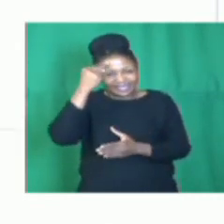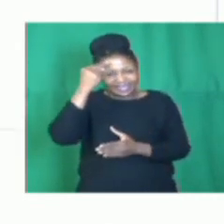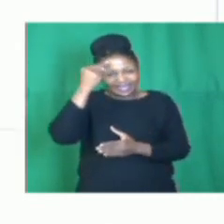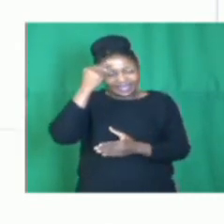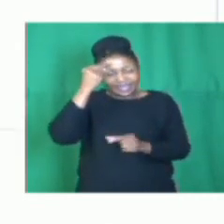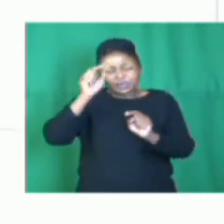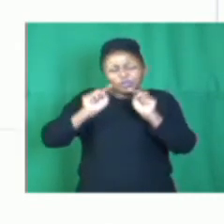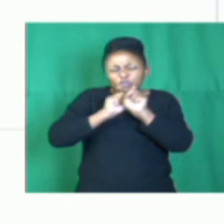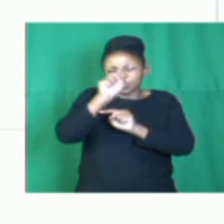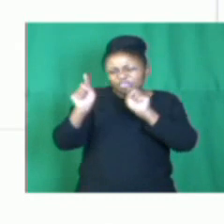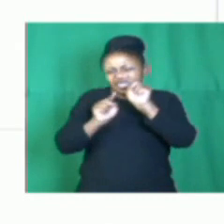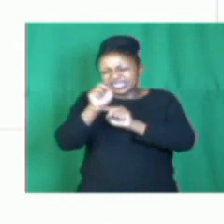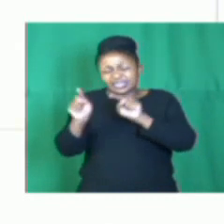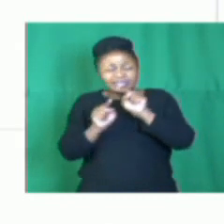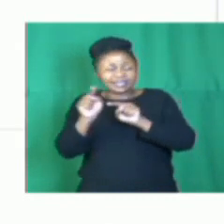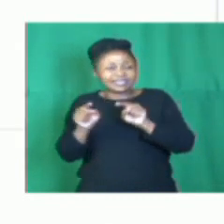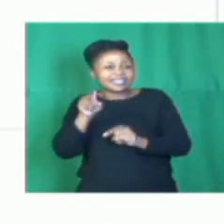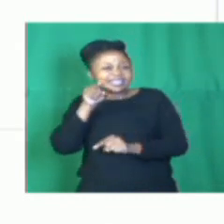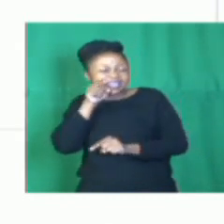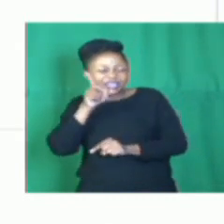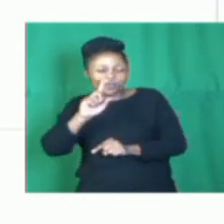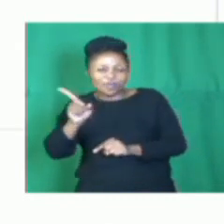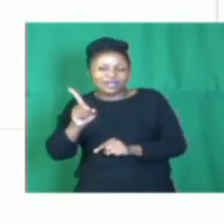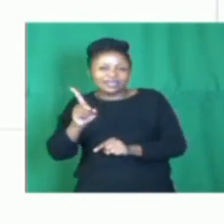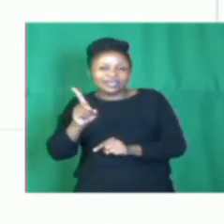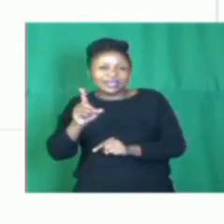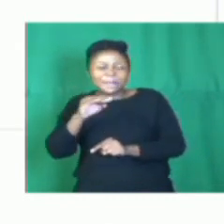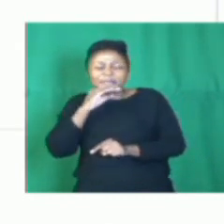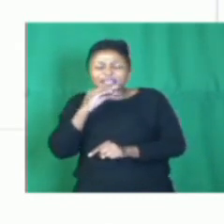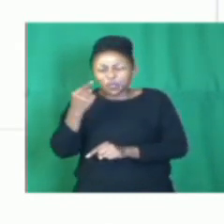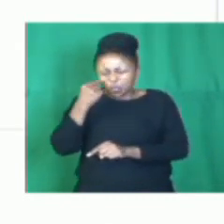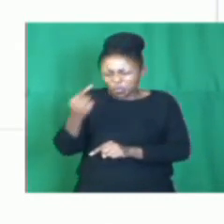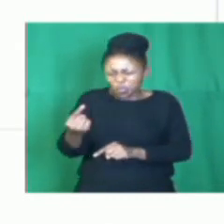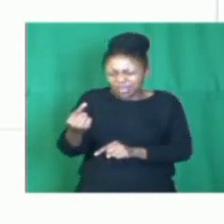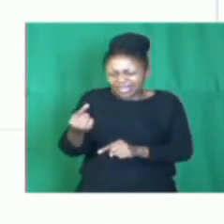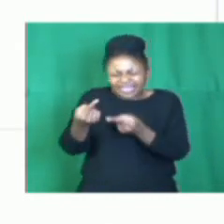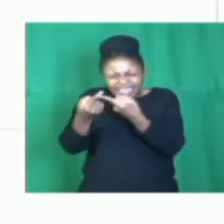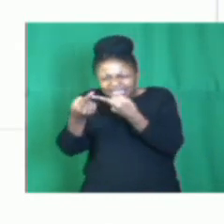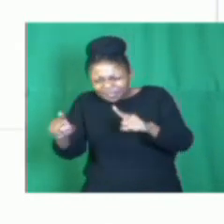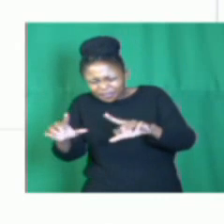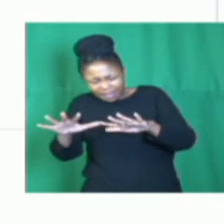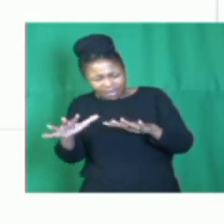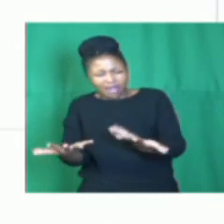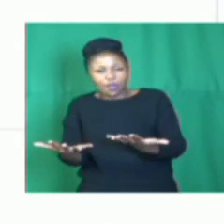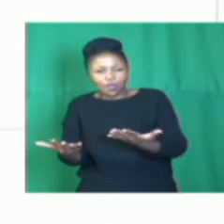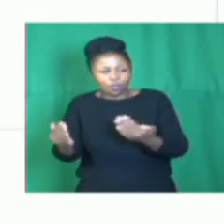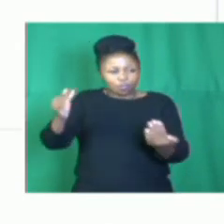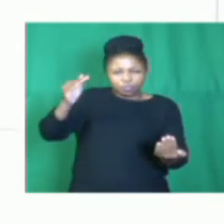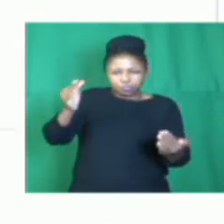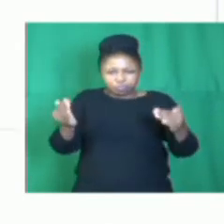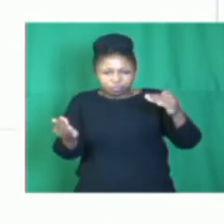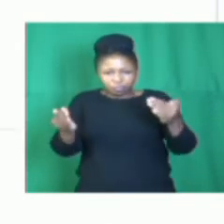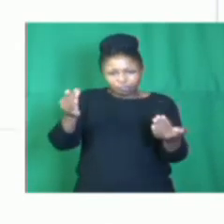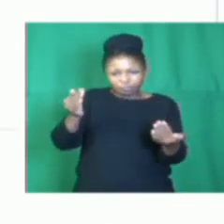the question requires you to spot the contrast. Okay? Then identify the